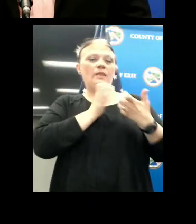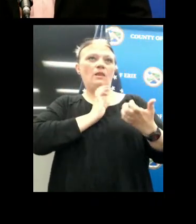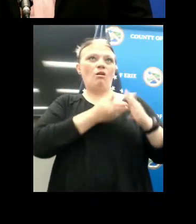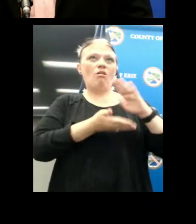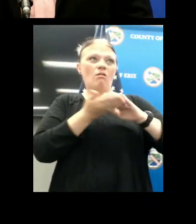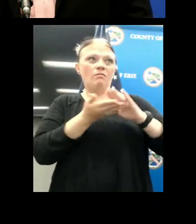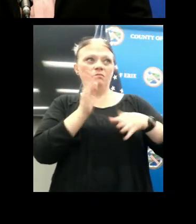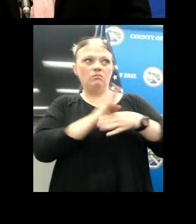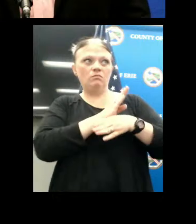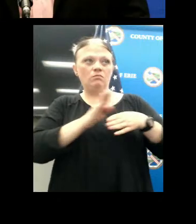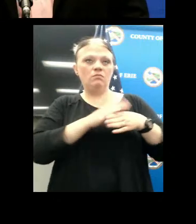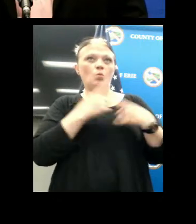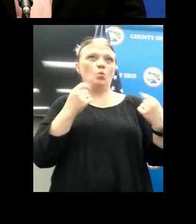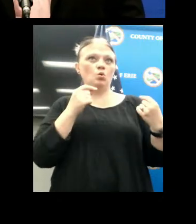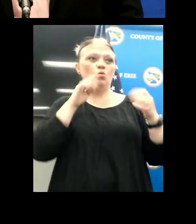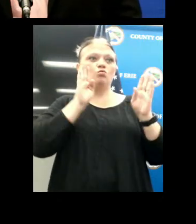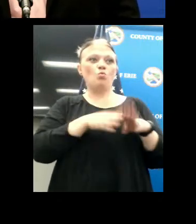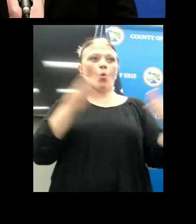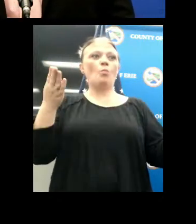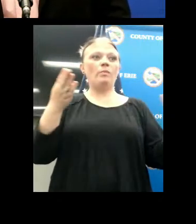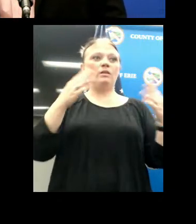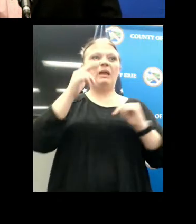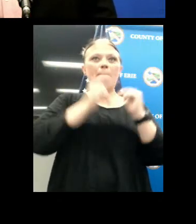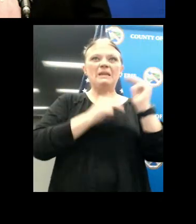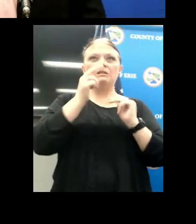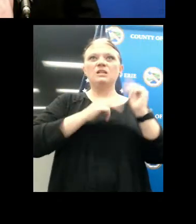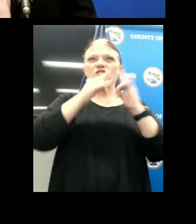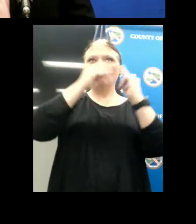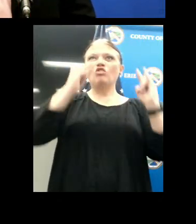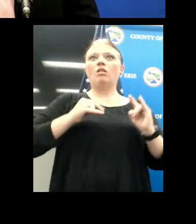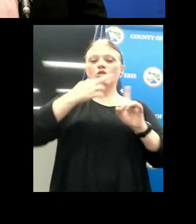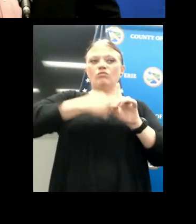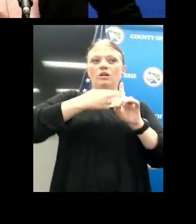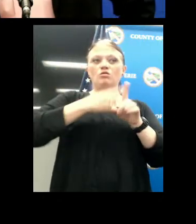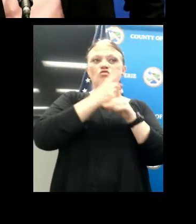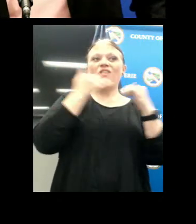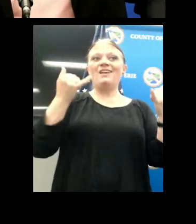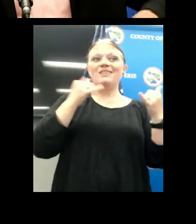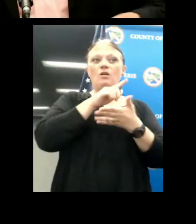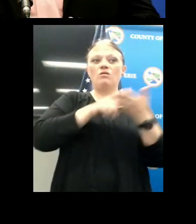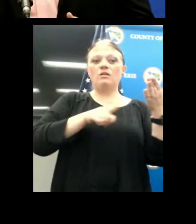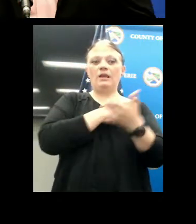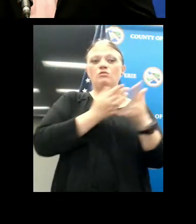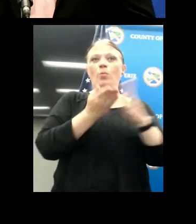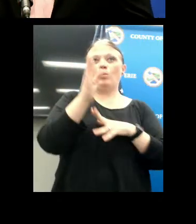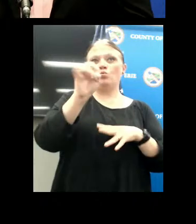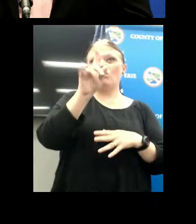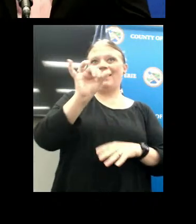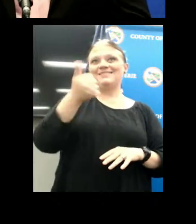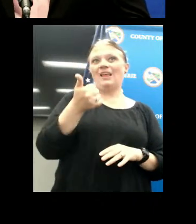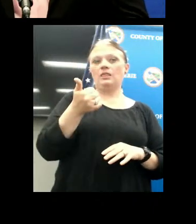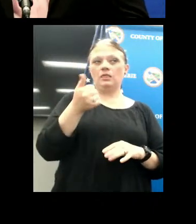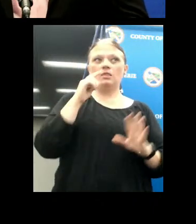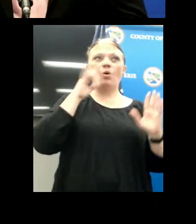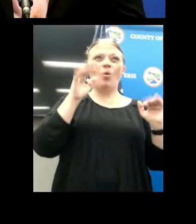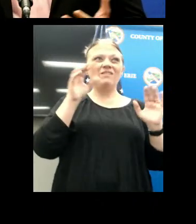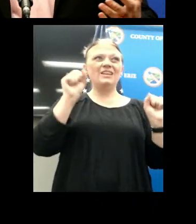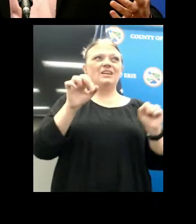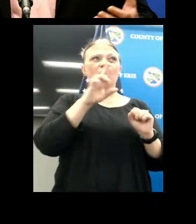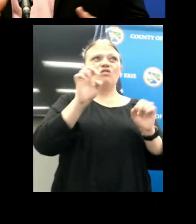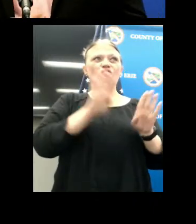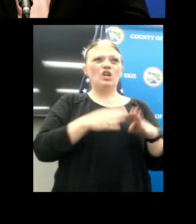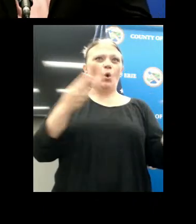operation and what we need to do to open our building and shelter rentals. But right now they're canceled out to July 10th. Hopefully we'll be able to